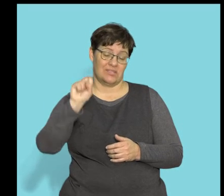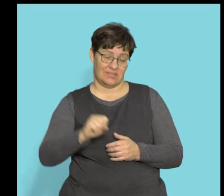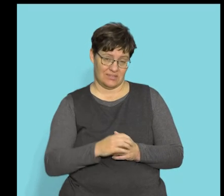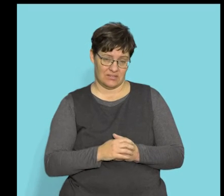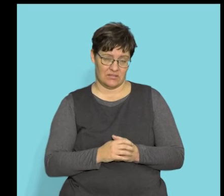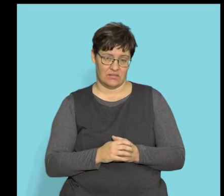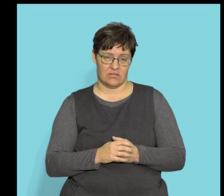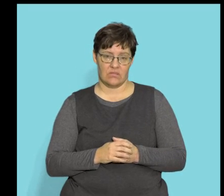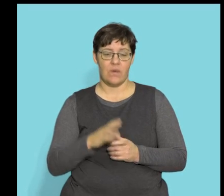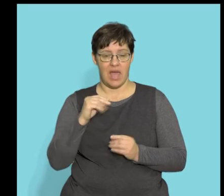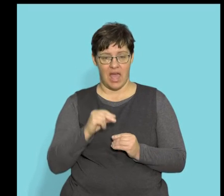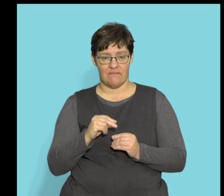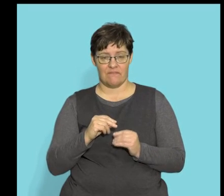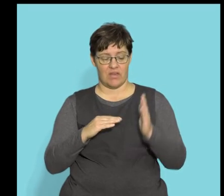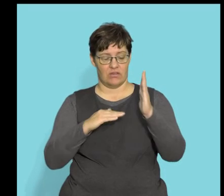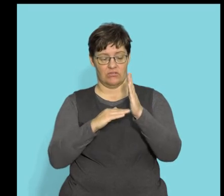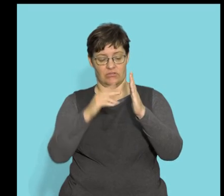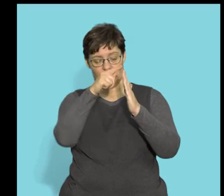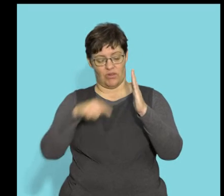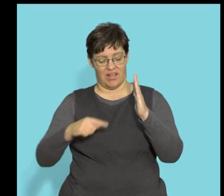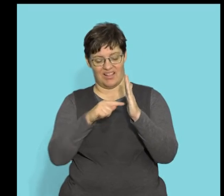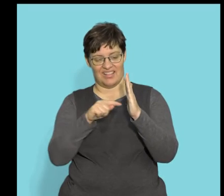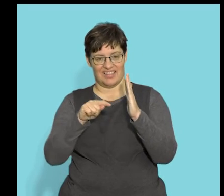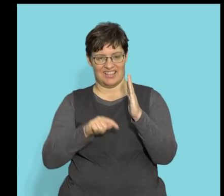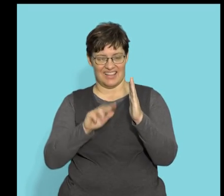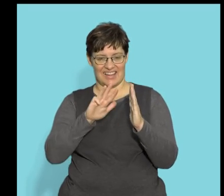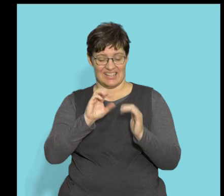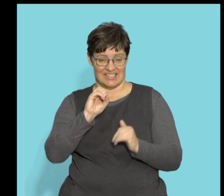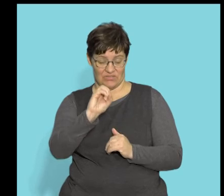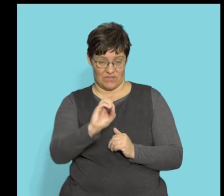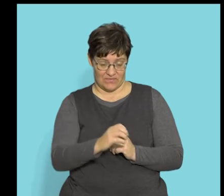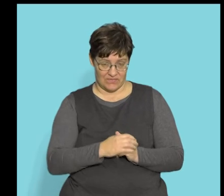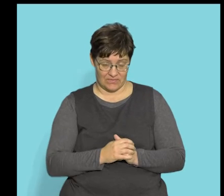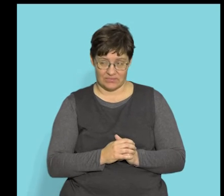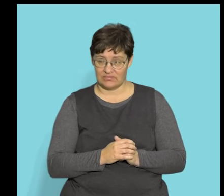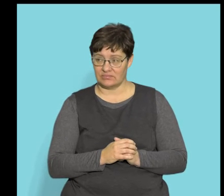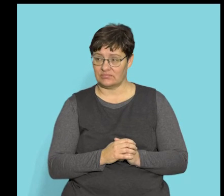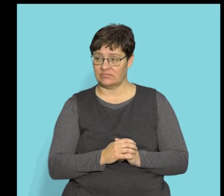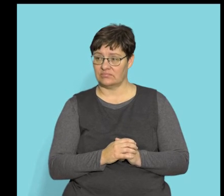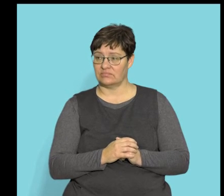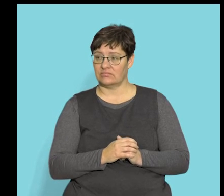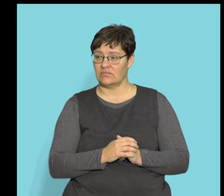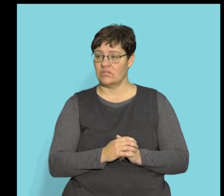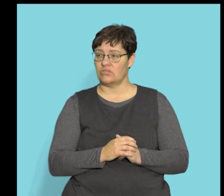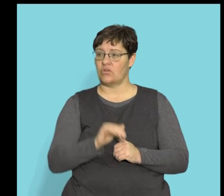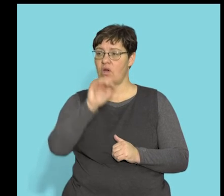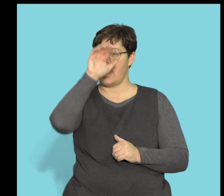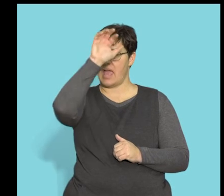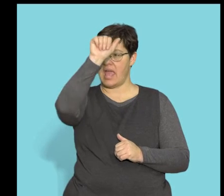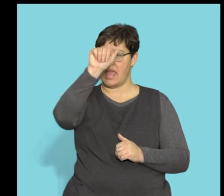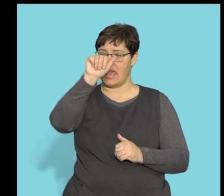triangle within this specific pyramid, because we can see that the perpendicular height will be